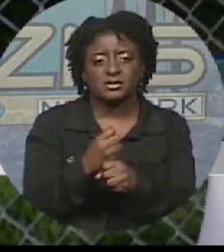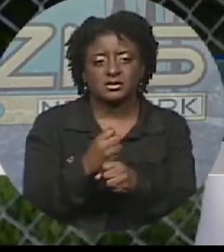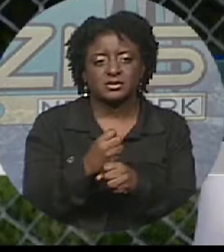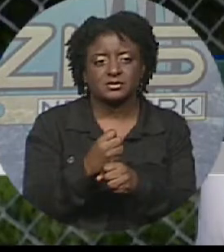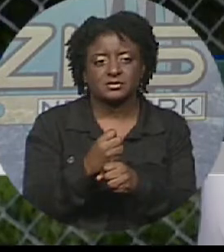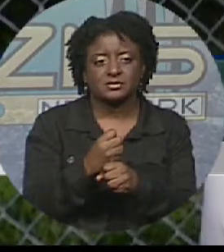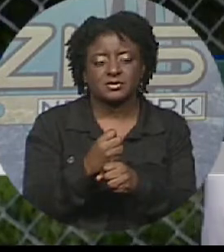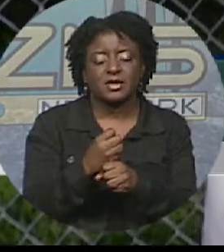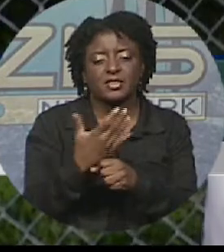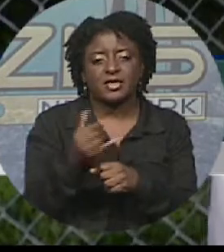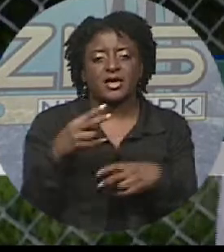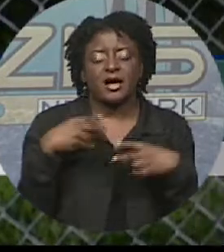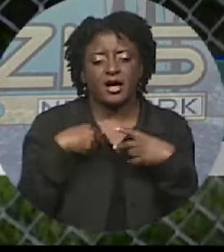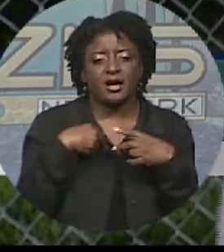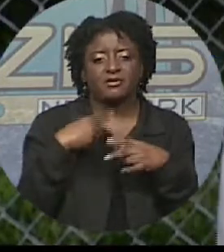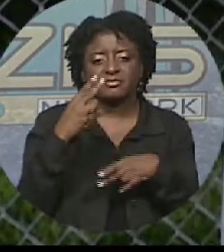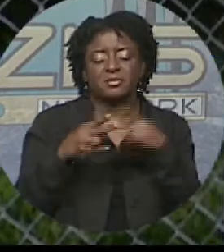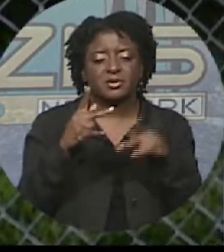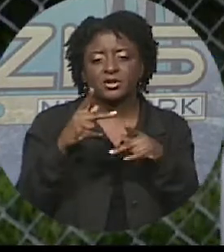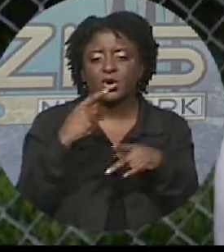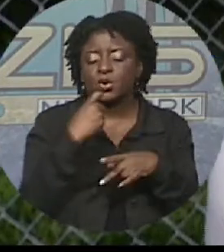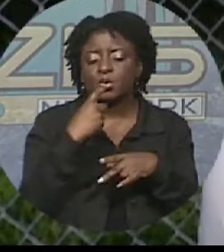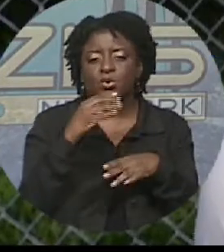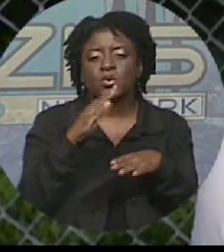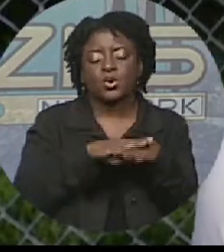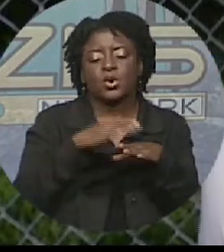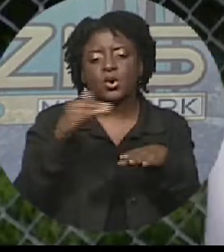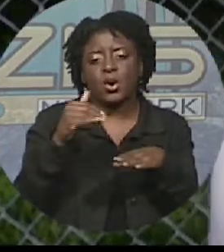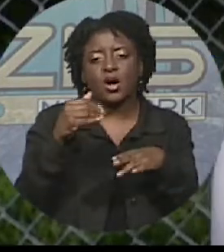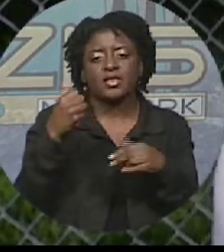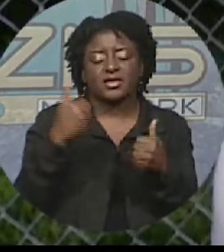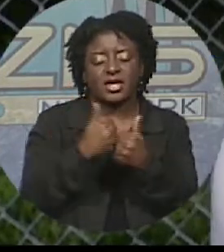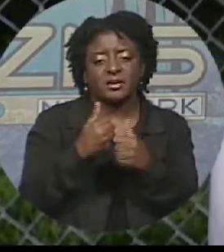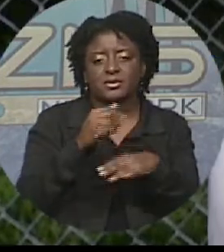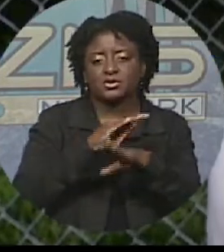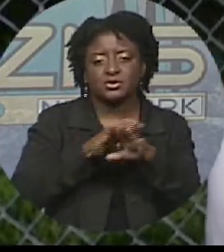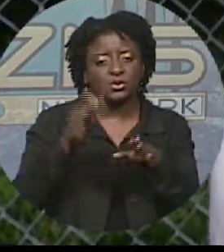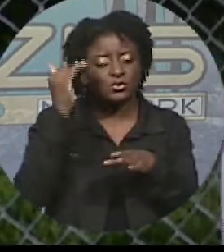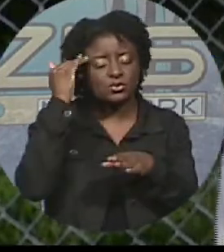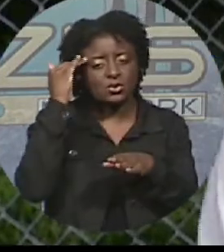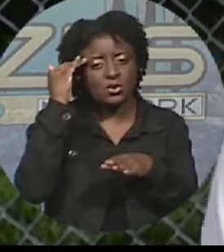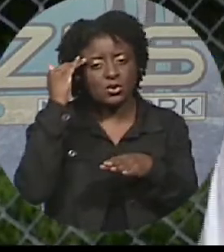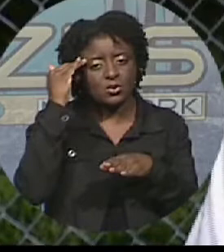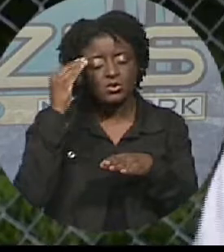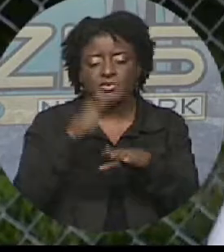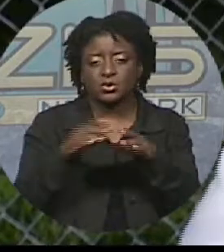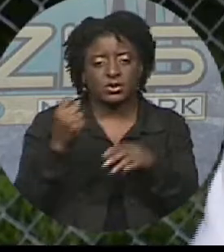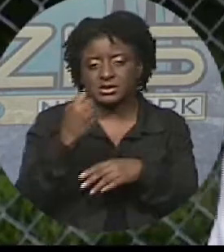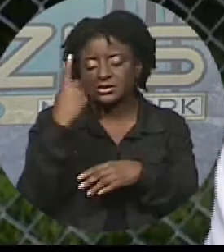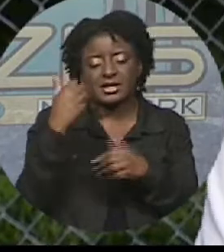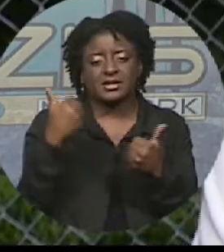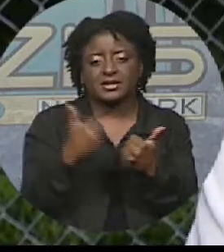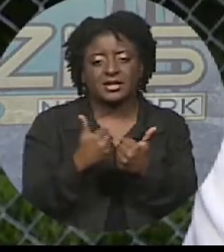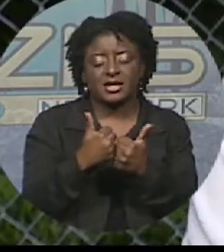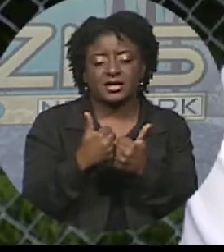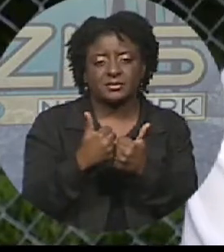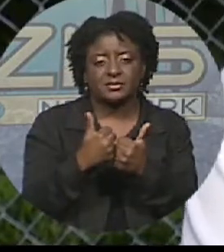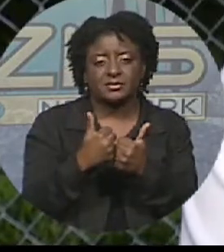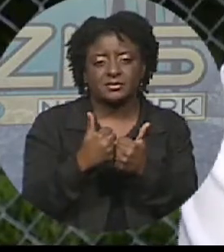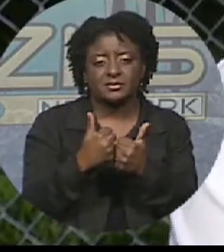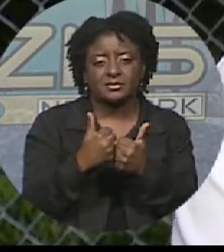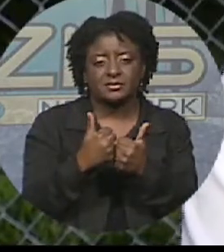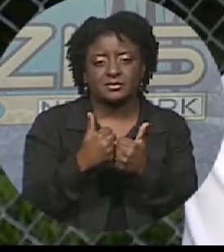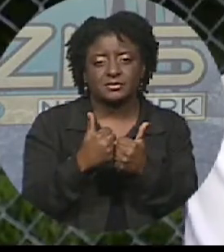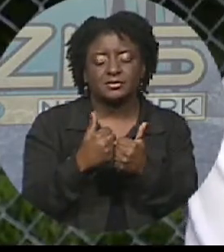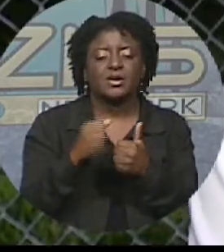the game, and don't even have a clue about the game. It's a serious thing coming out here. Just coming to